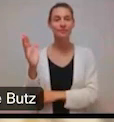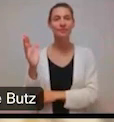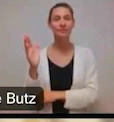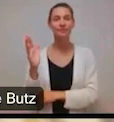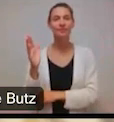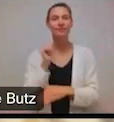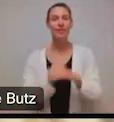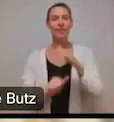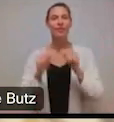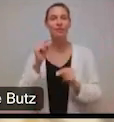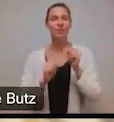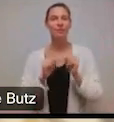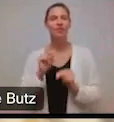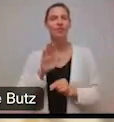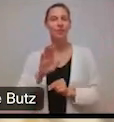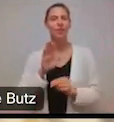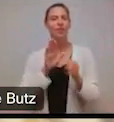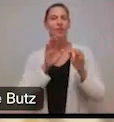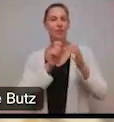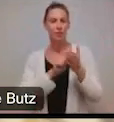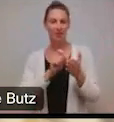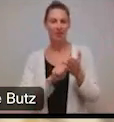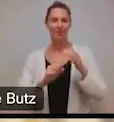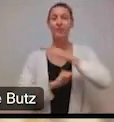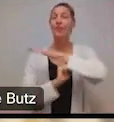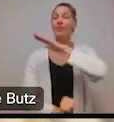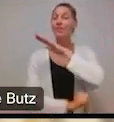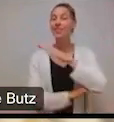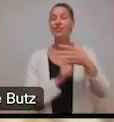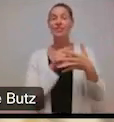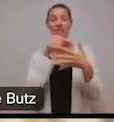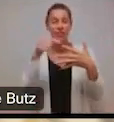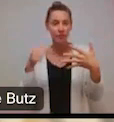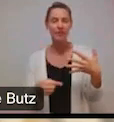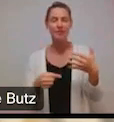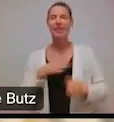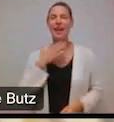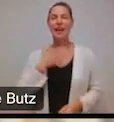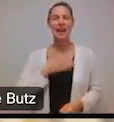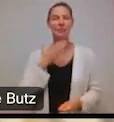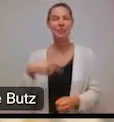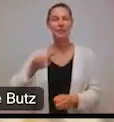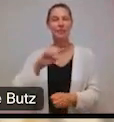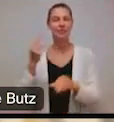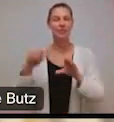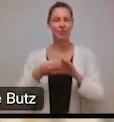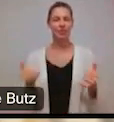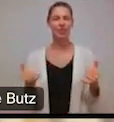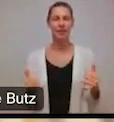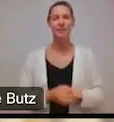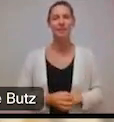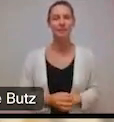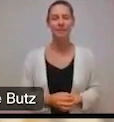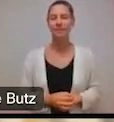in the Building Your Writing Foundation series. I'm really glad to have you all here today.